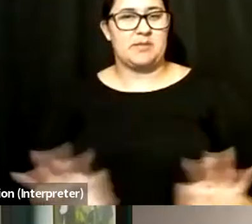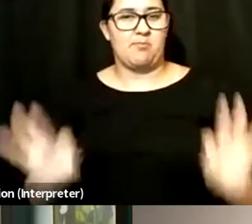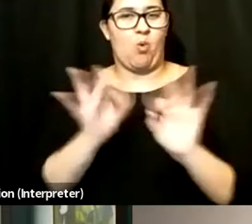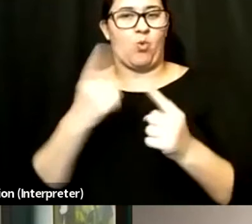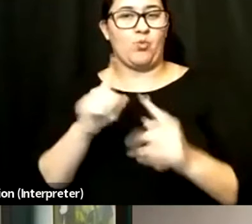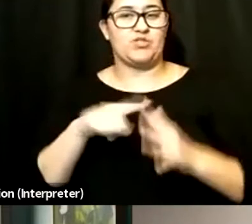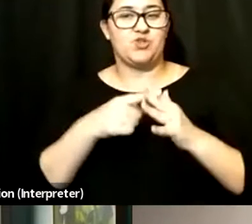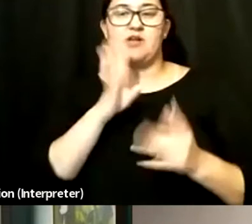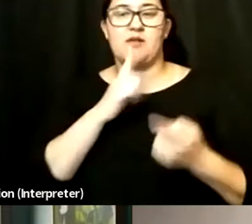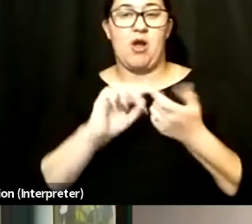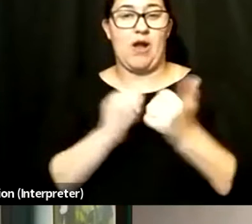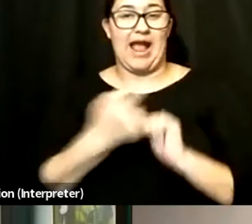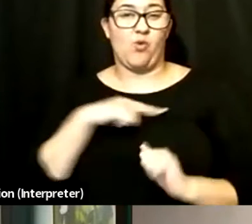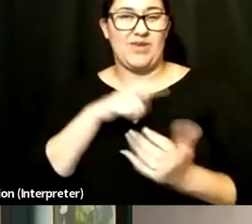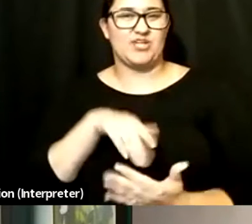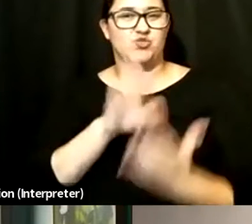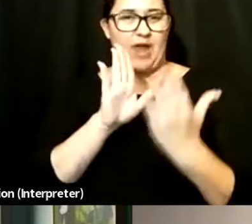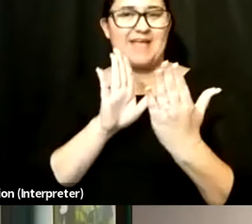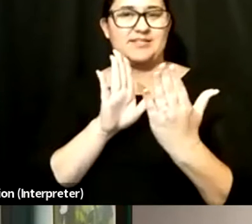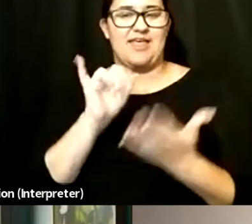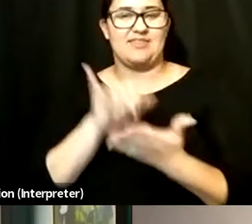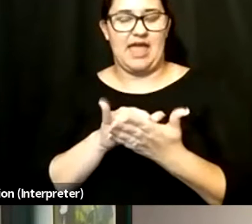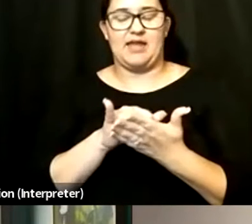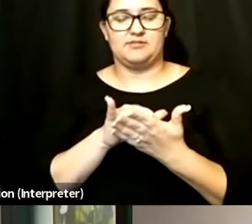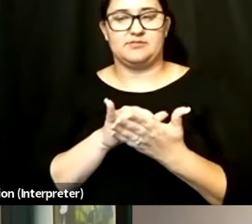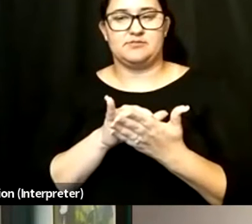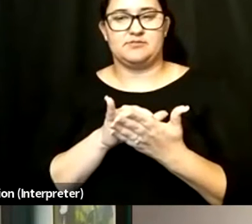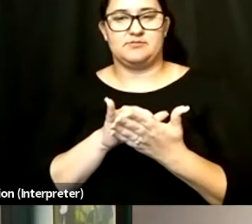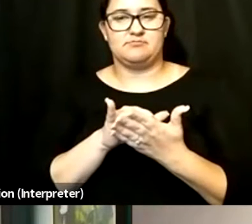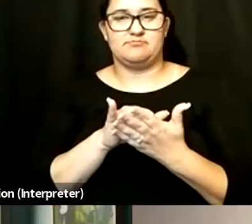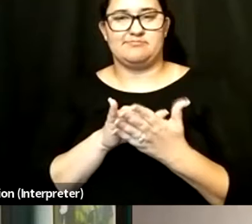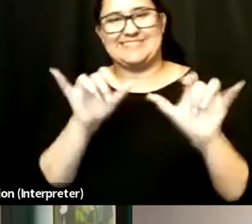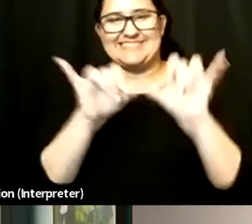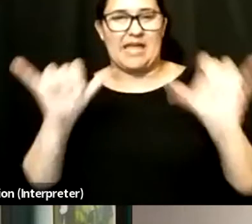about how do we address this systemic sort of